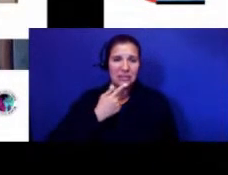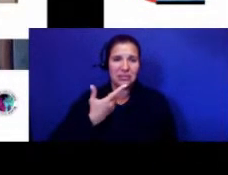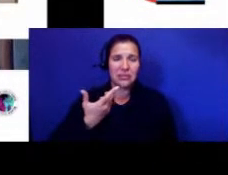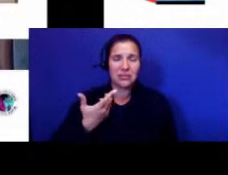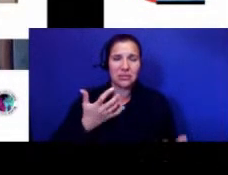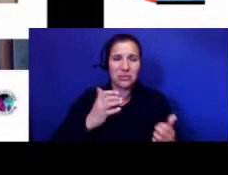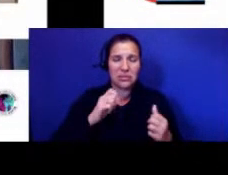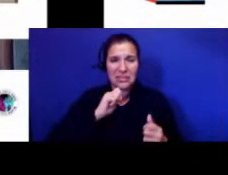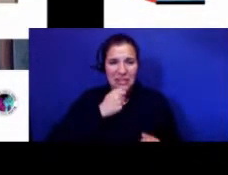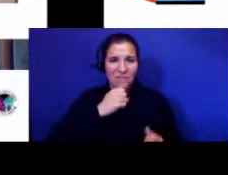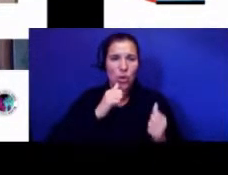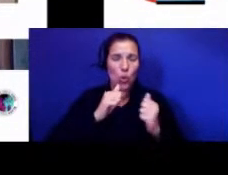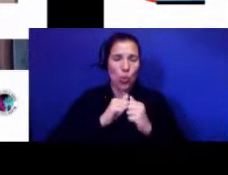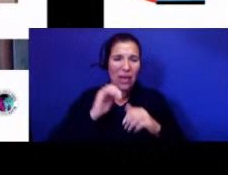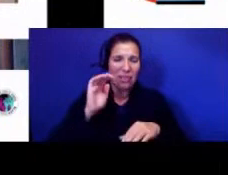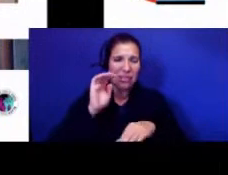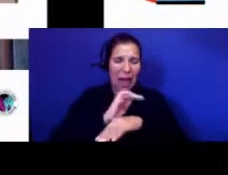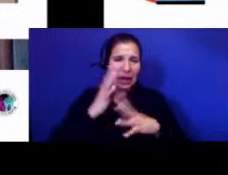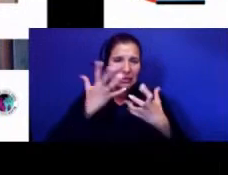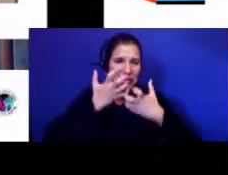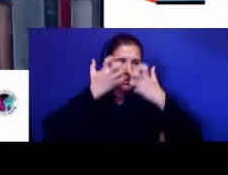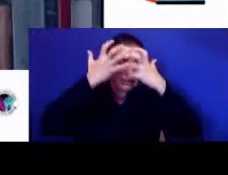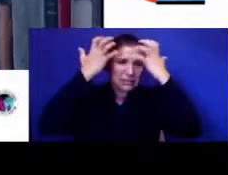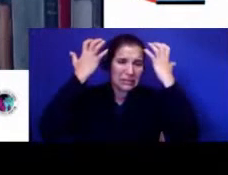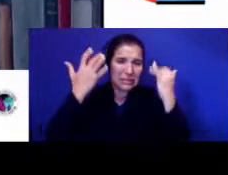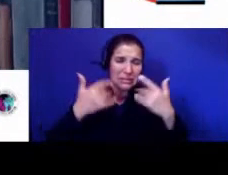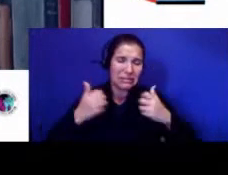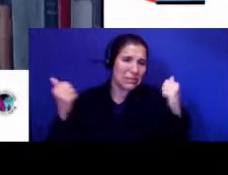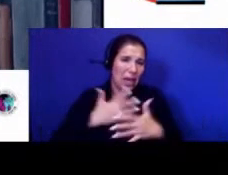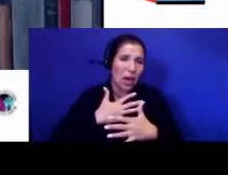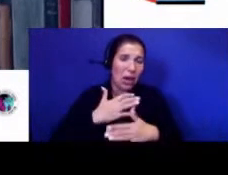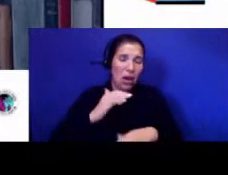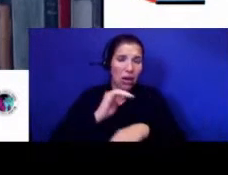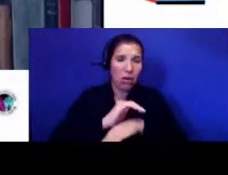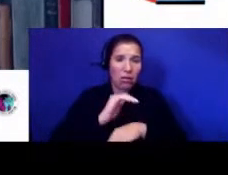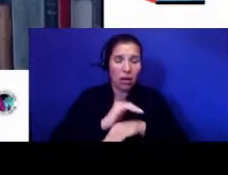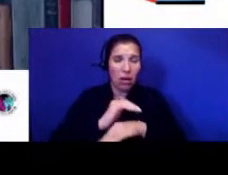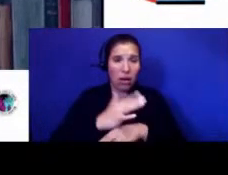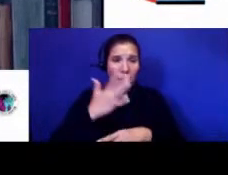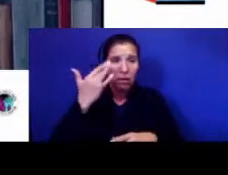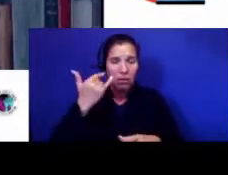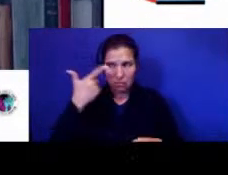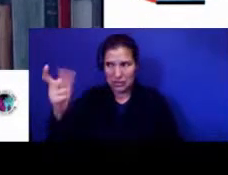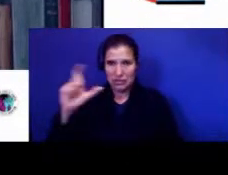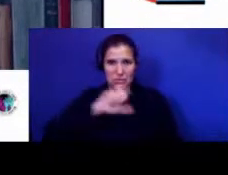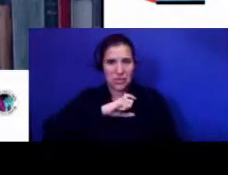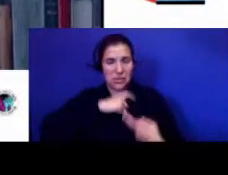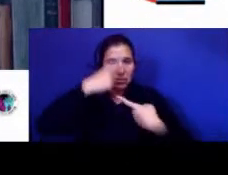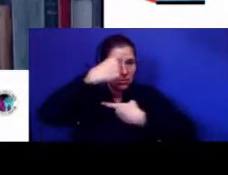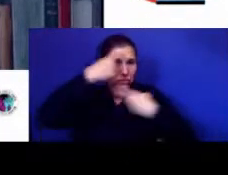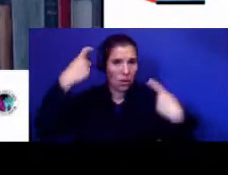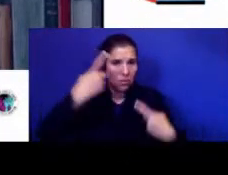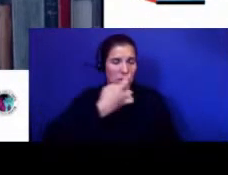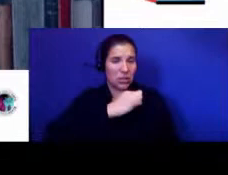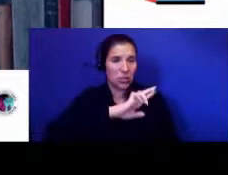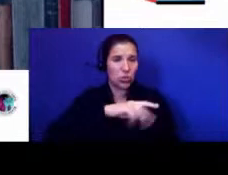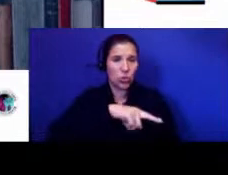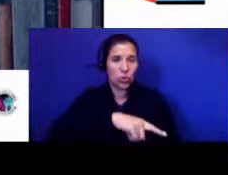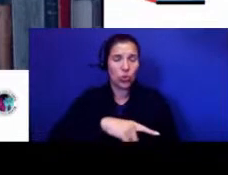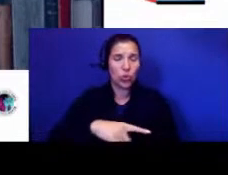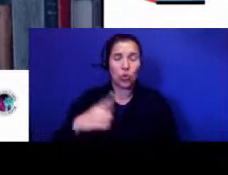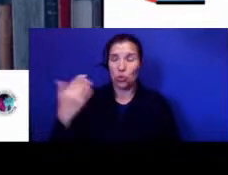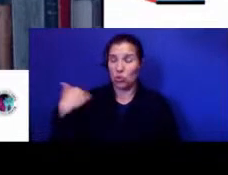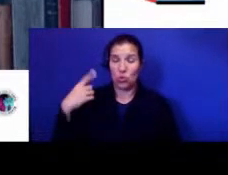terrors. These stories are not the only ones, and they're happening across the country. During the 2018